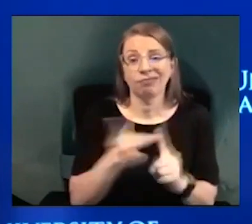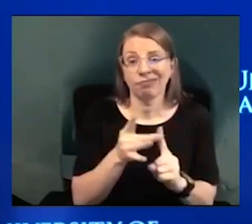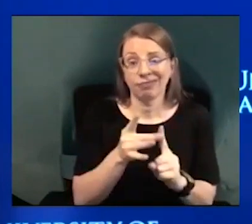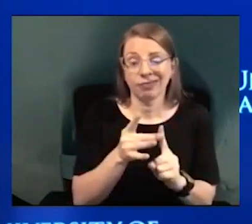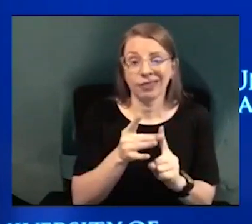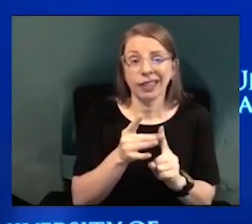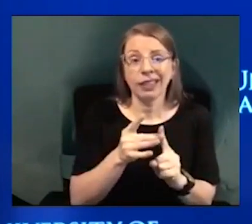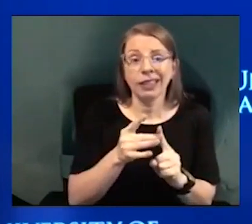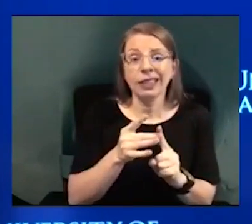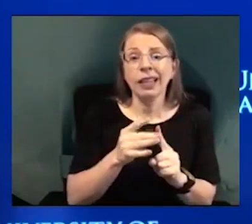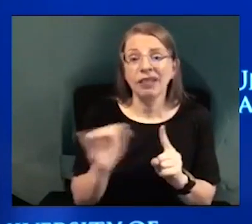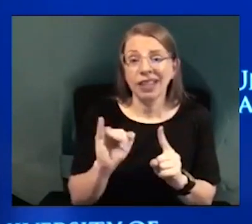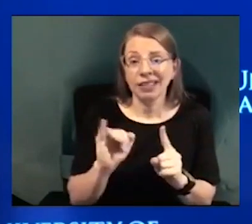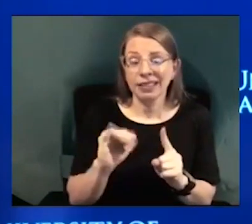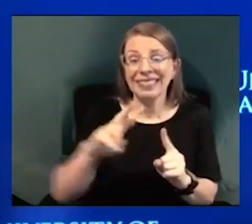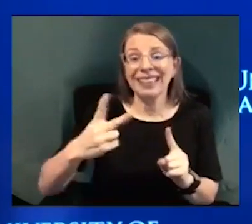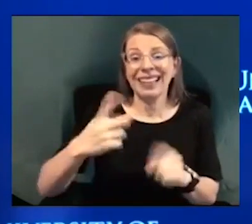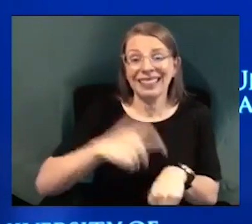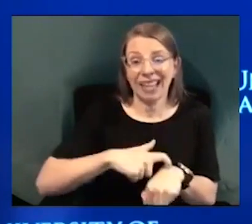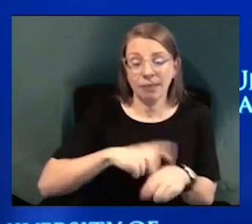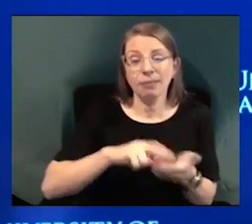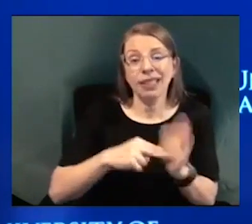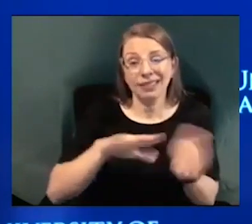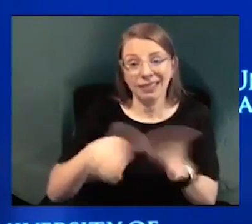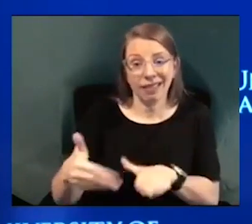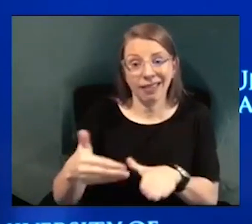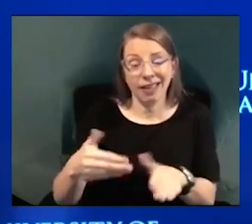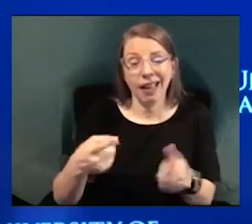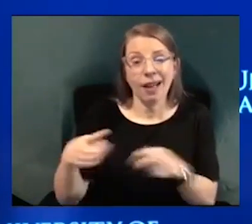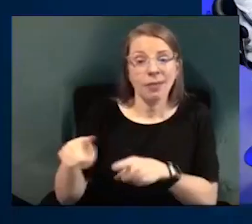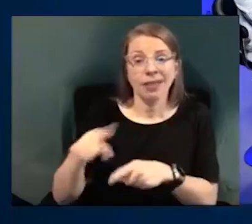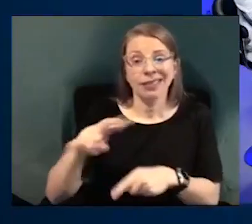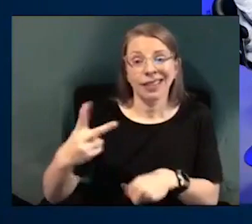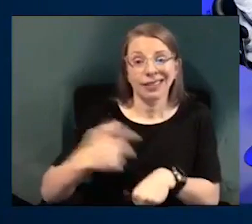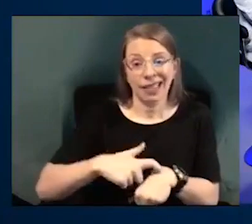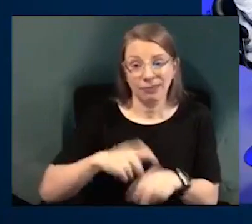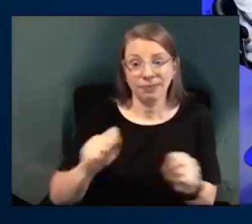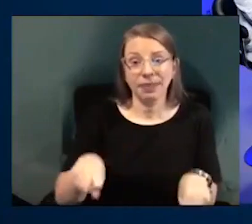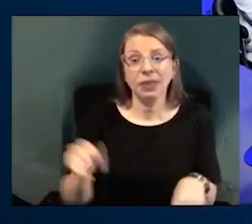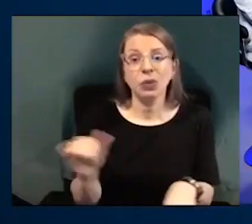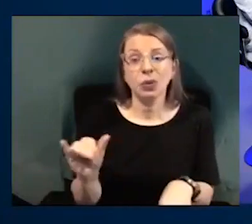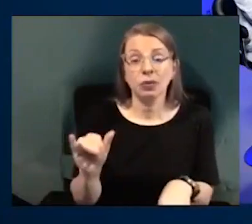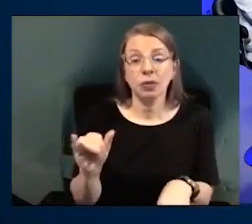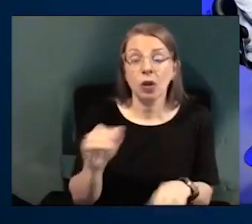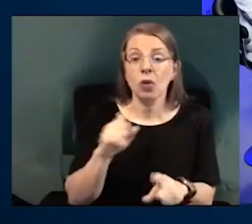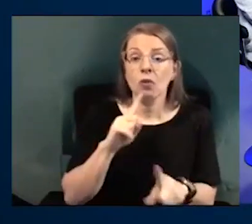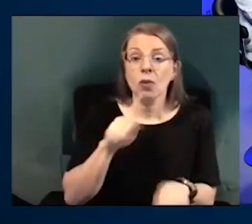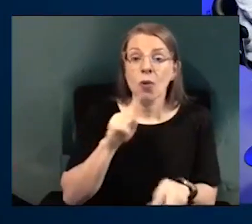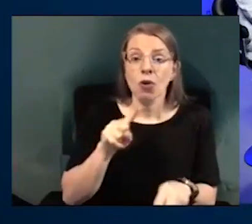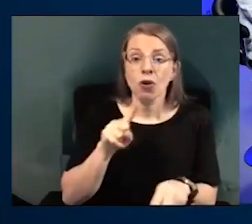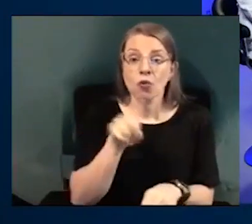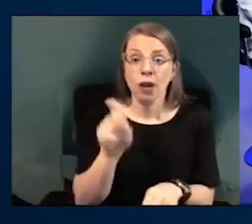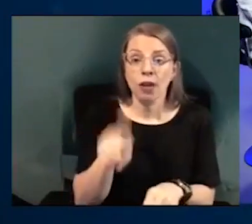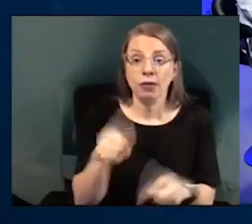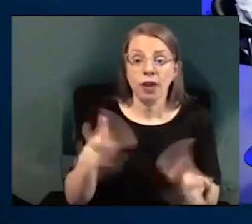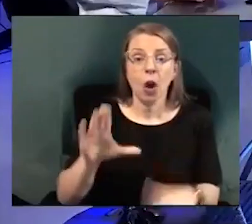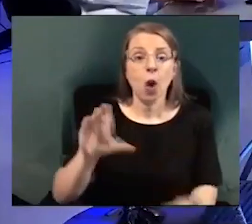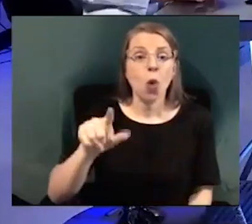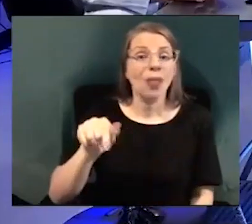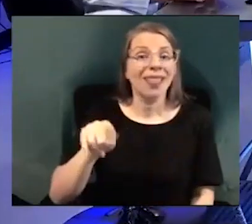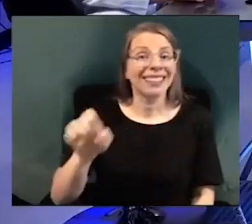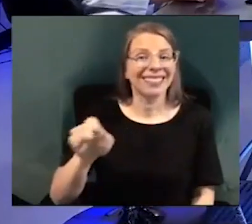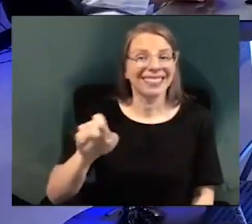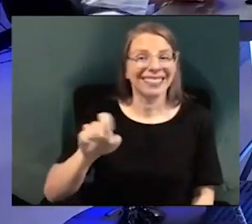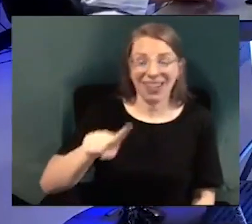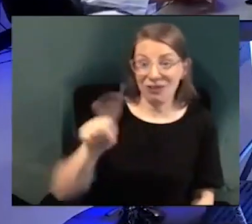So, any other questions? That's all for reporter questions that I have. All right, Colette, I got some questions for you. Here we